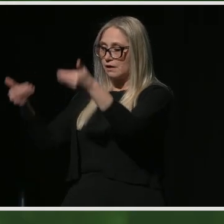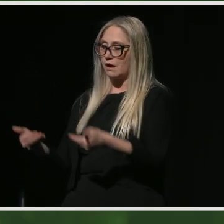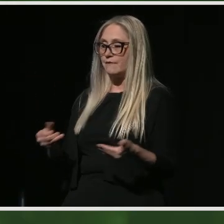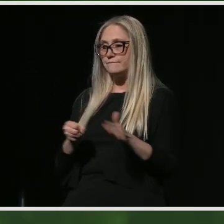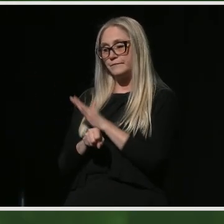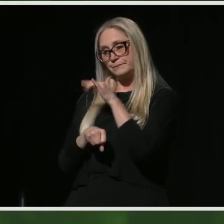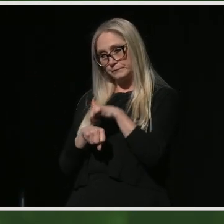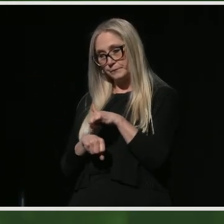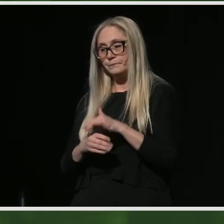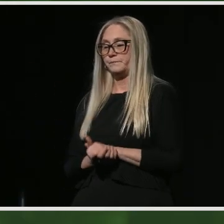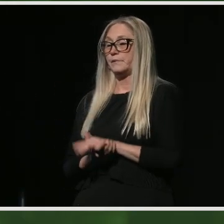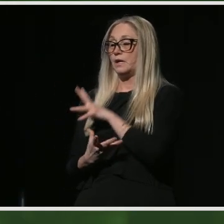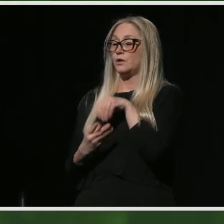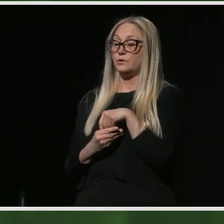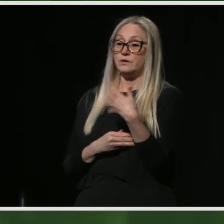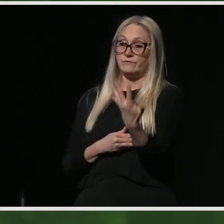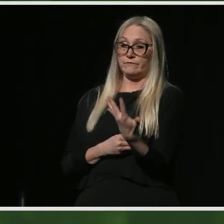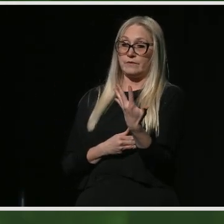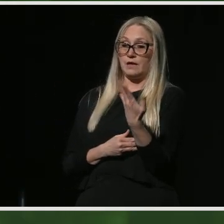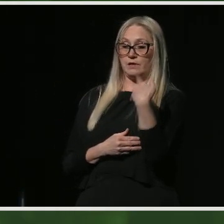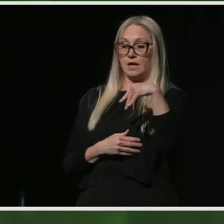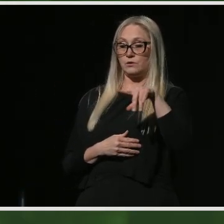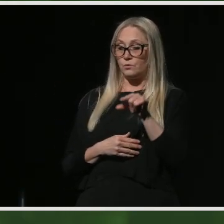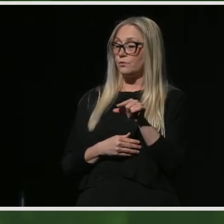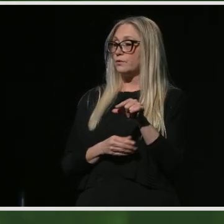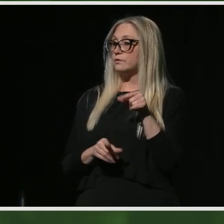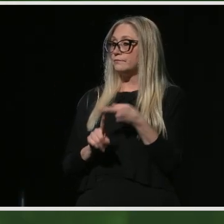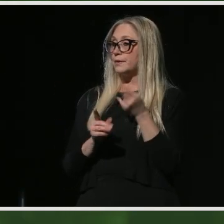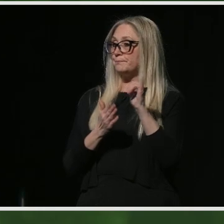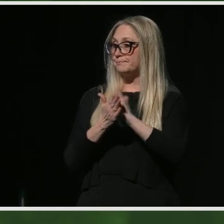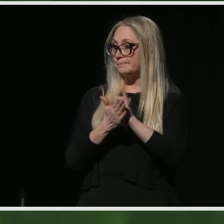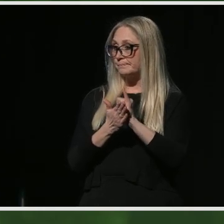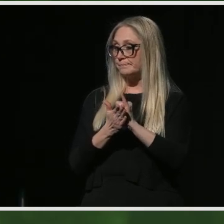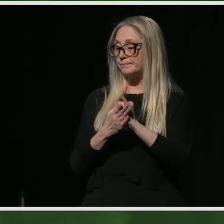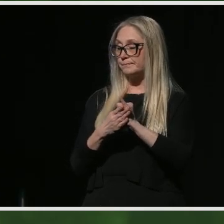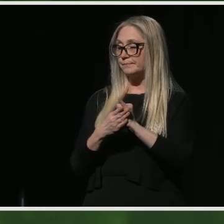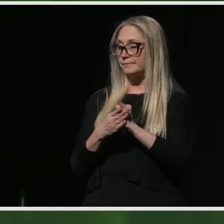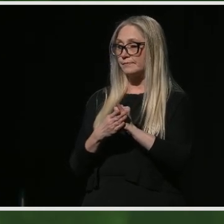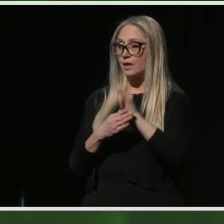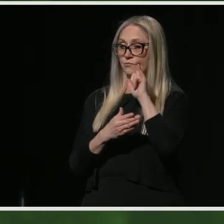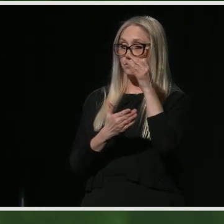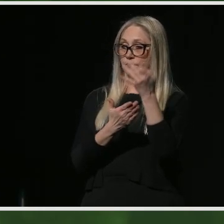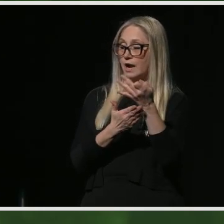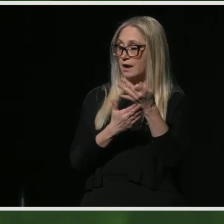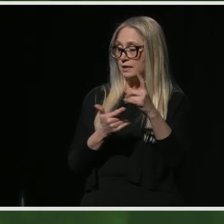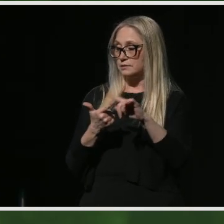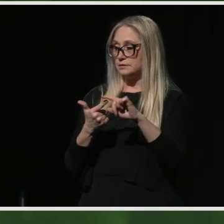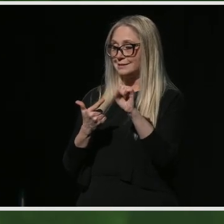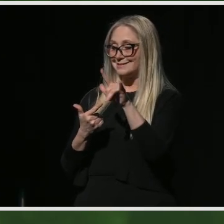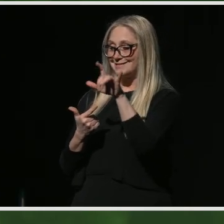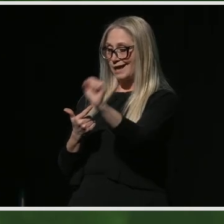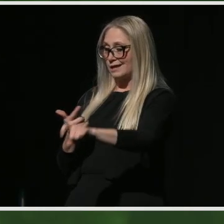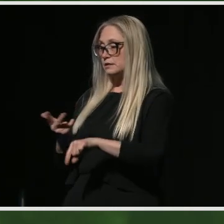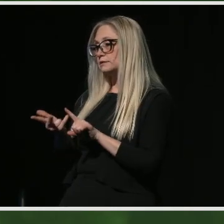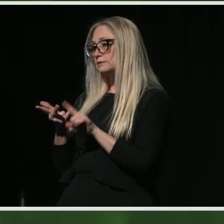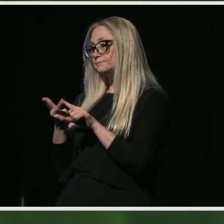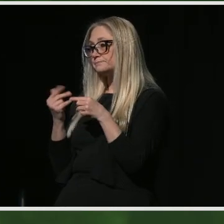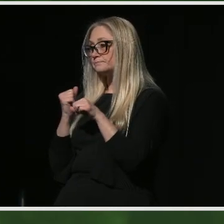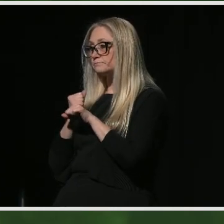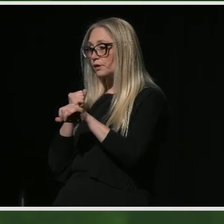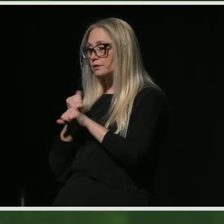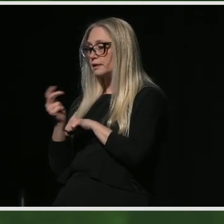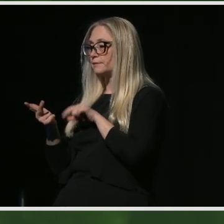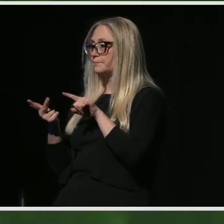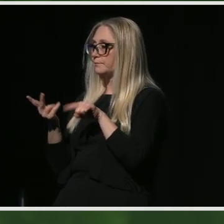employees, including 5 headquartered in the New York region in areas like finance, sales, marketing, and